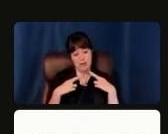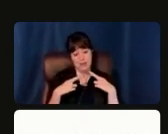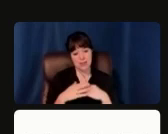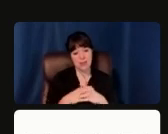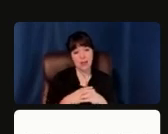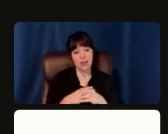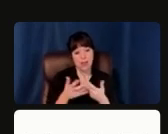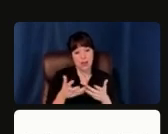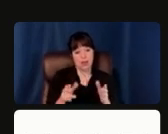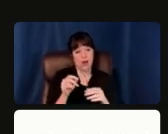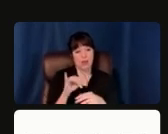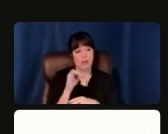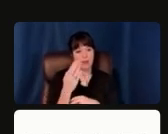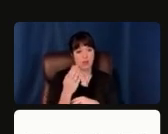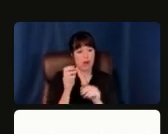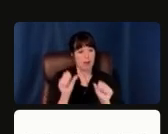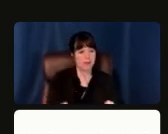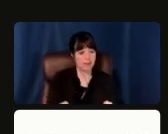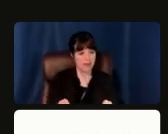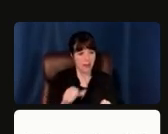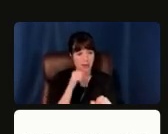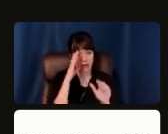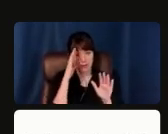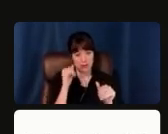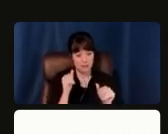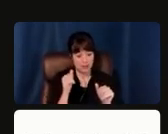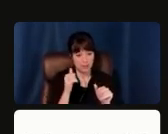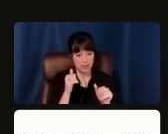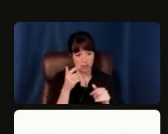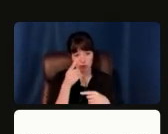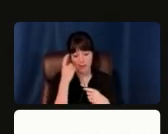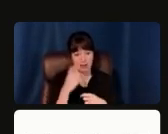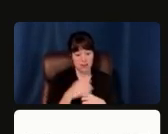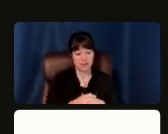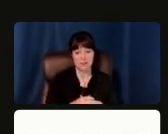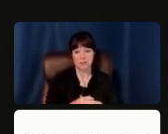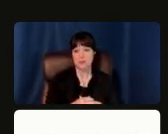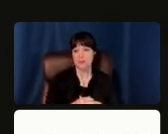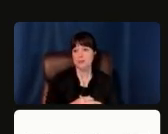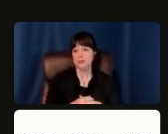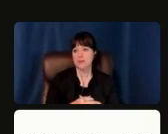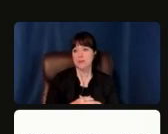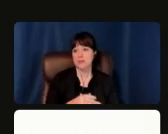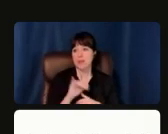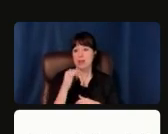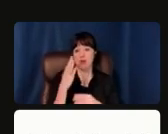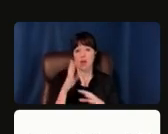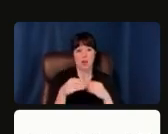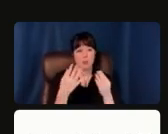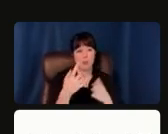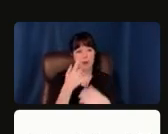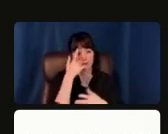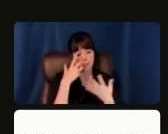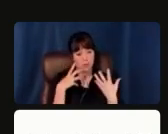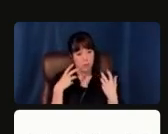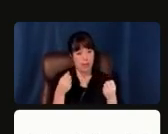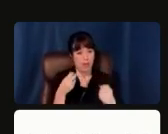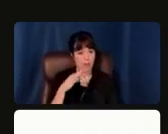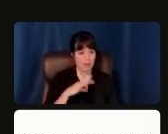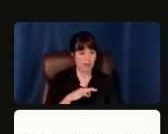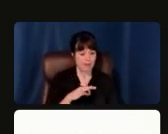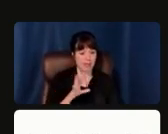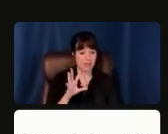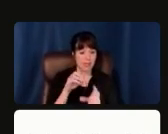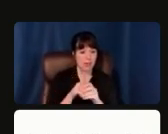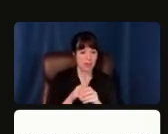the loss of a job can be unexpectedly traumatic. jobs provide mental health benefits that